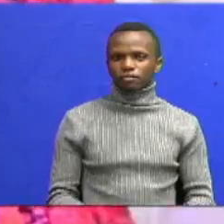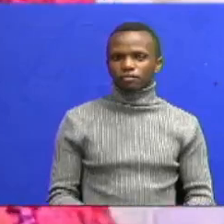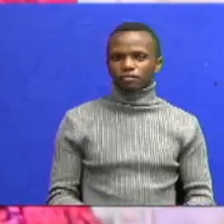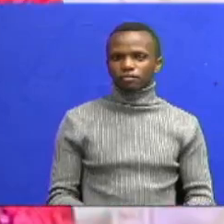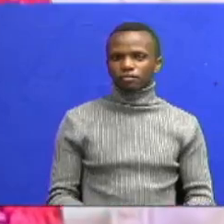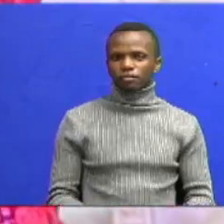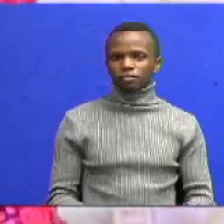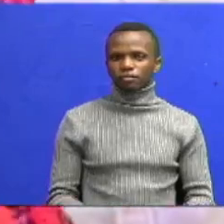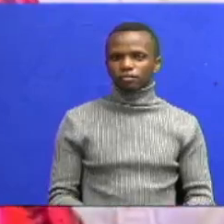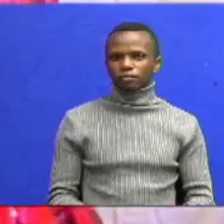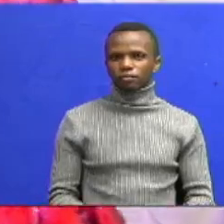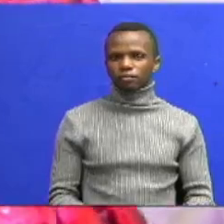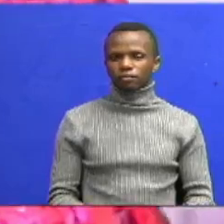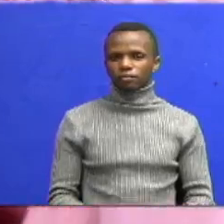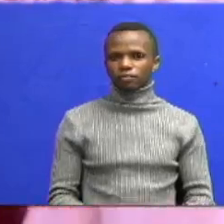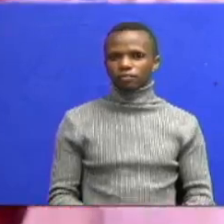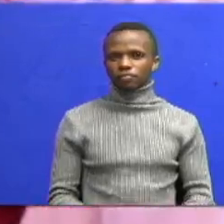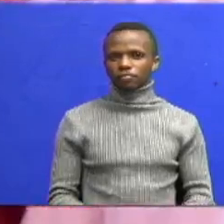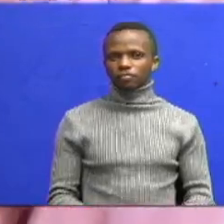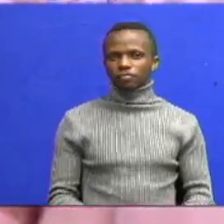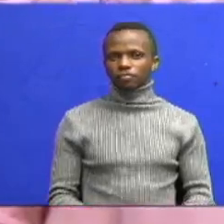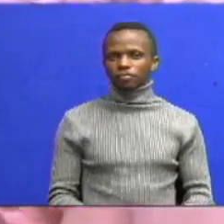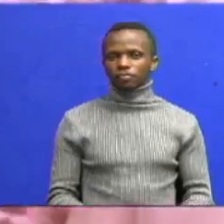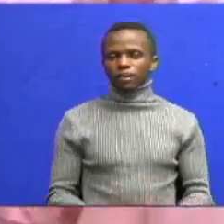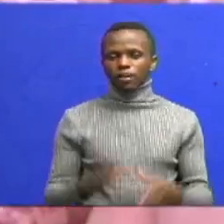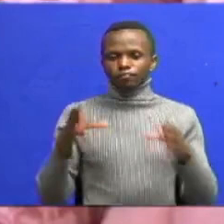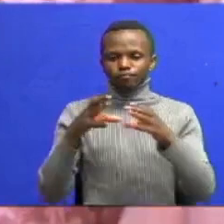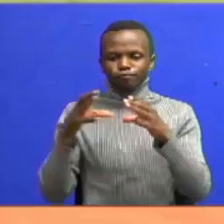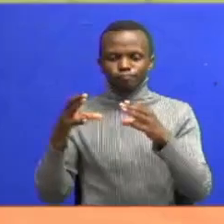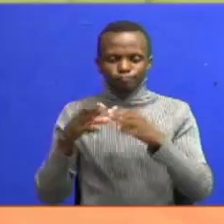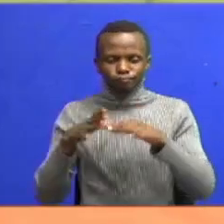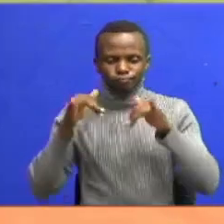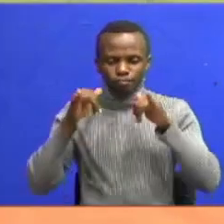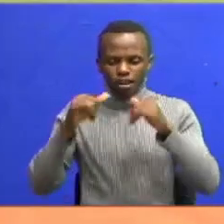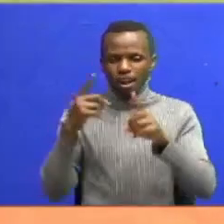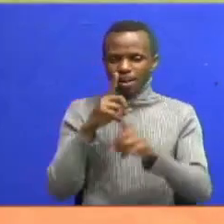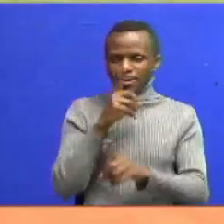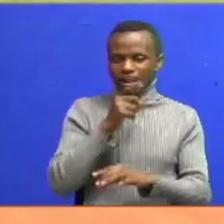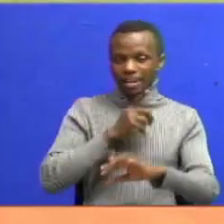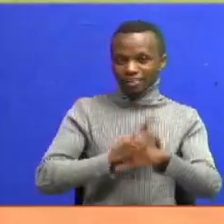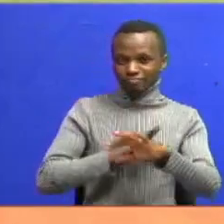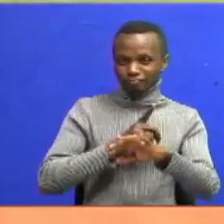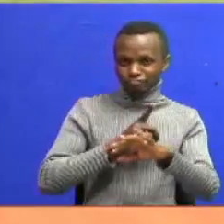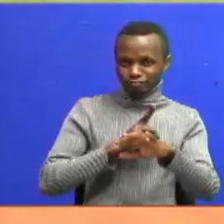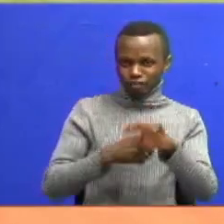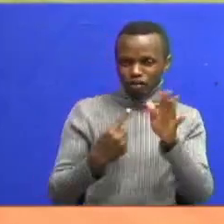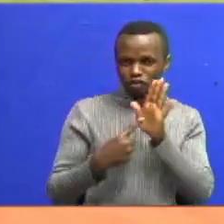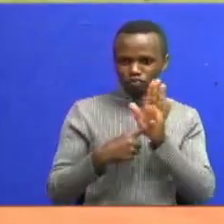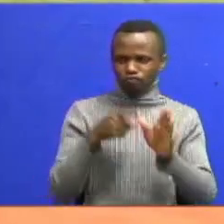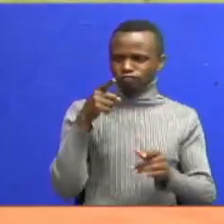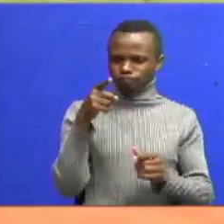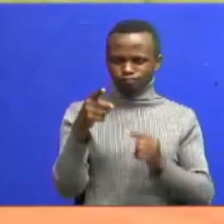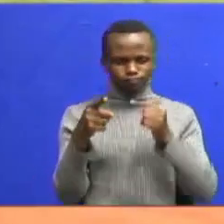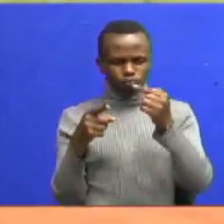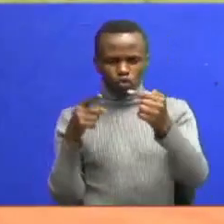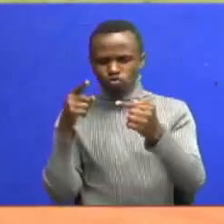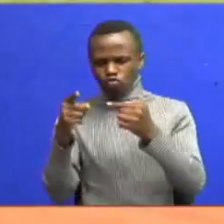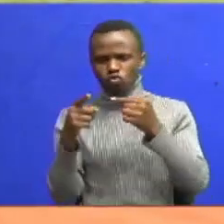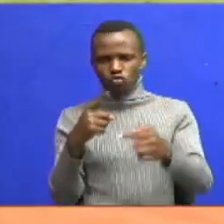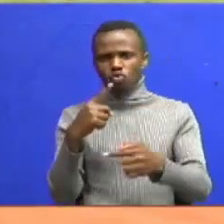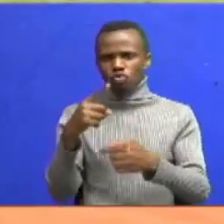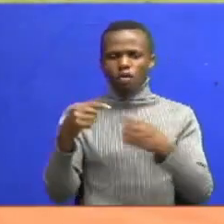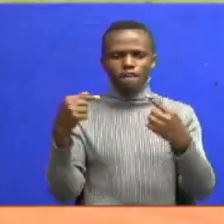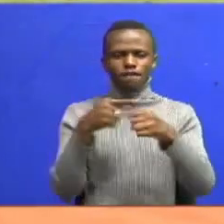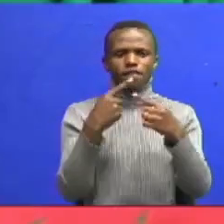Calls for a truce have been shunned by both factions as they maintain hard lines and instead point fingers at each other for instigating violence